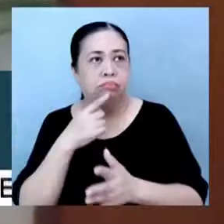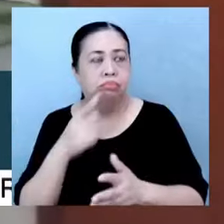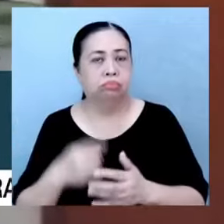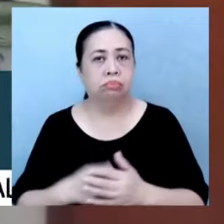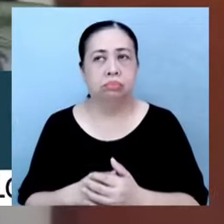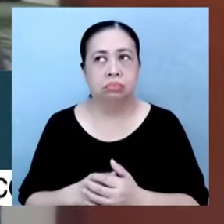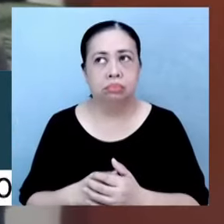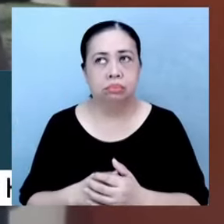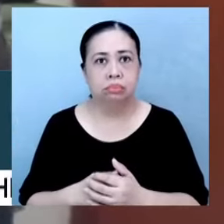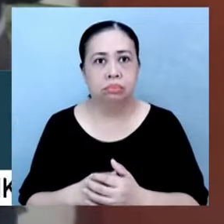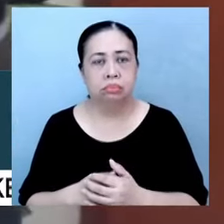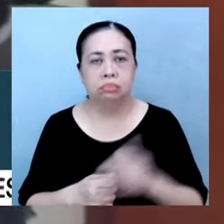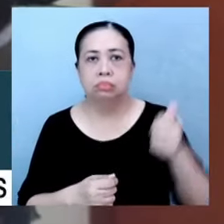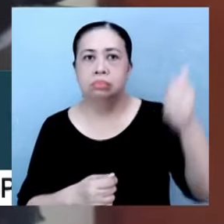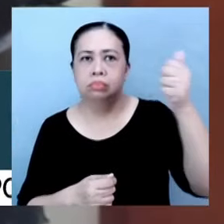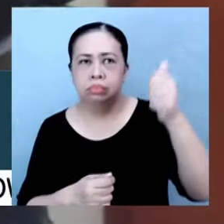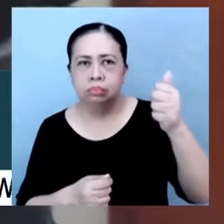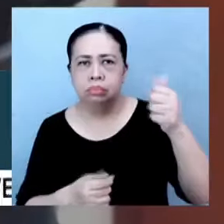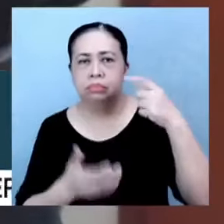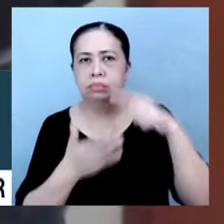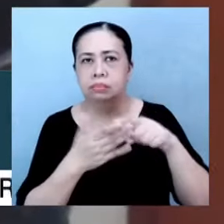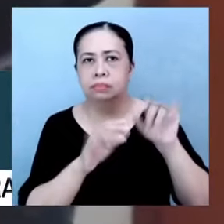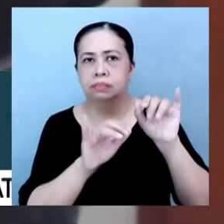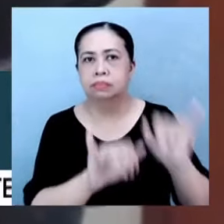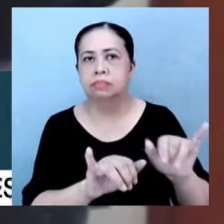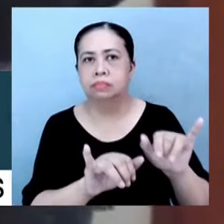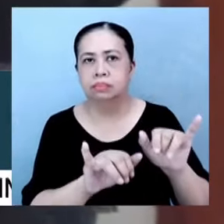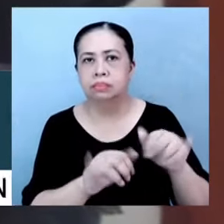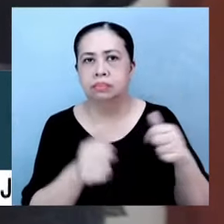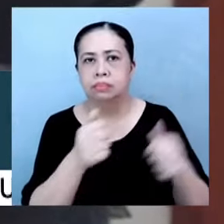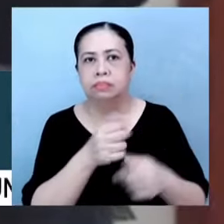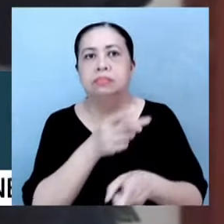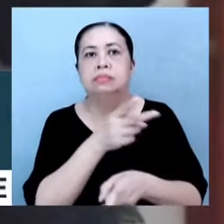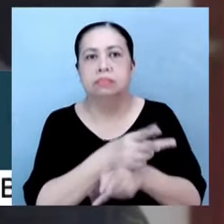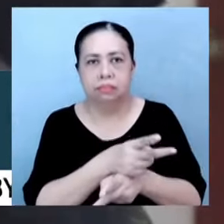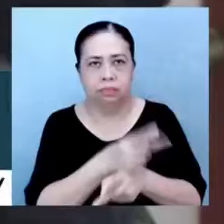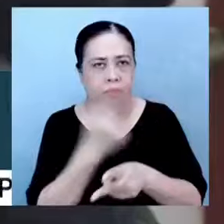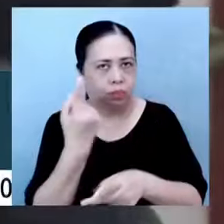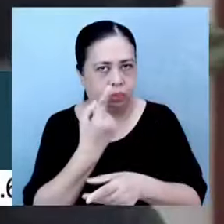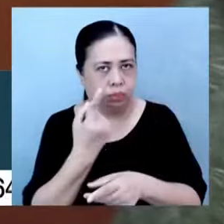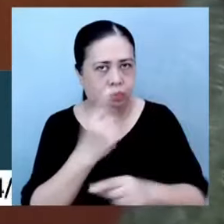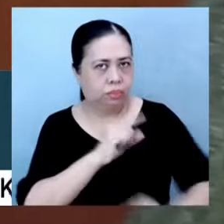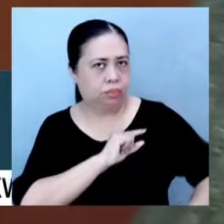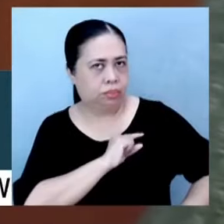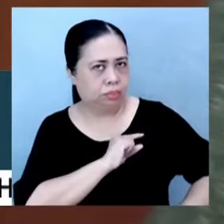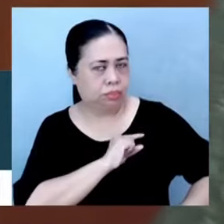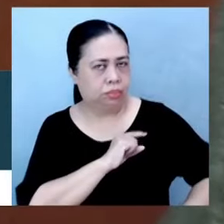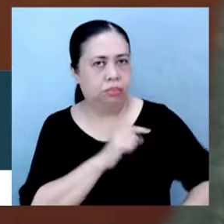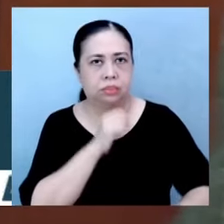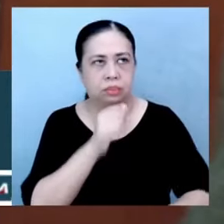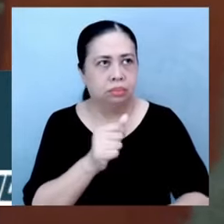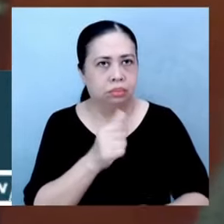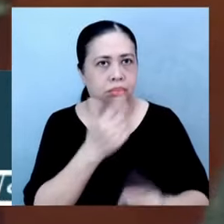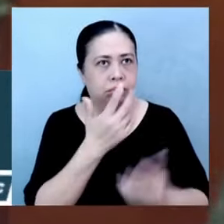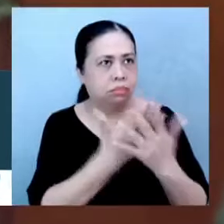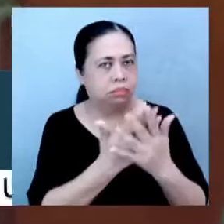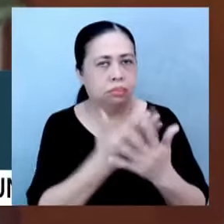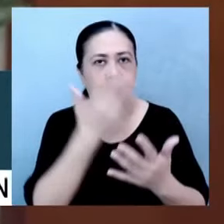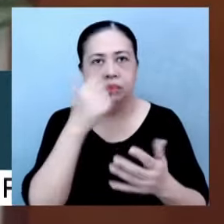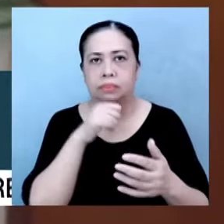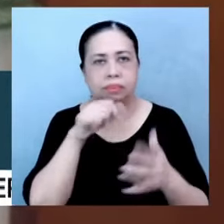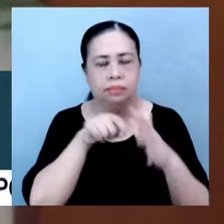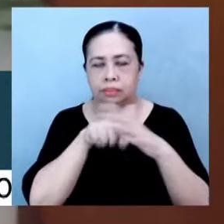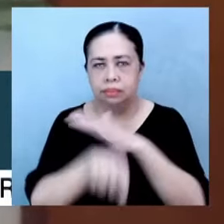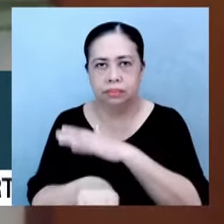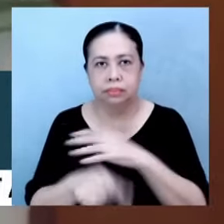that authorities there had determined to put him under guard, just under guard, as he is not a flight risk. The former